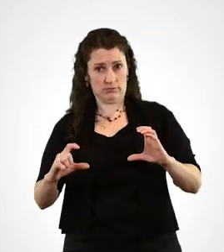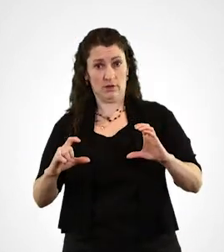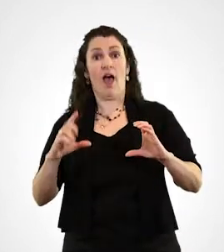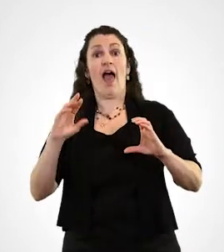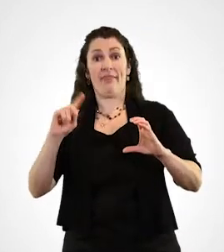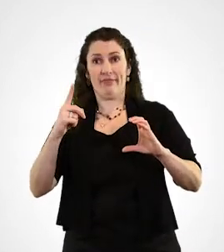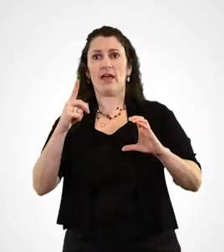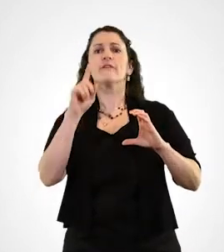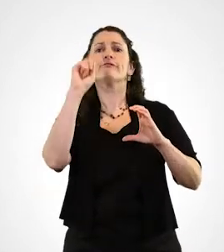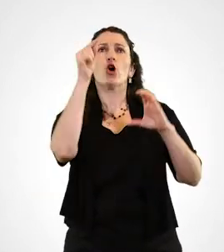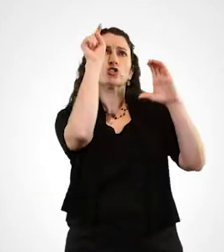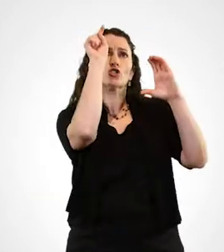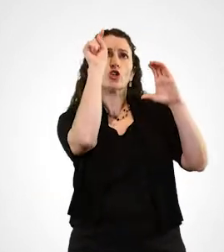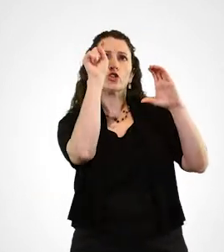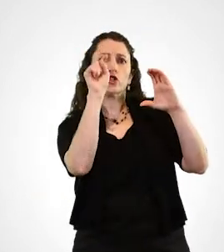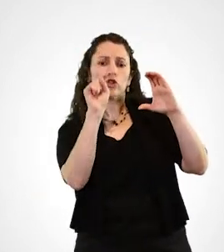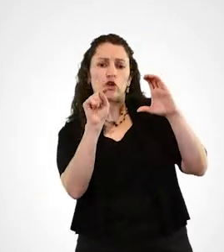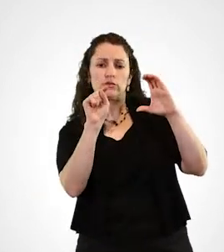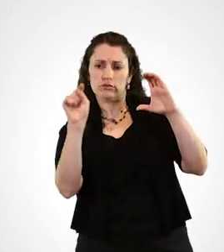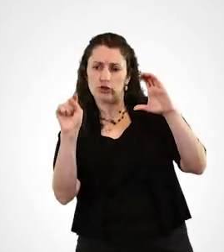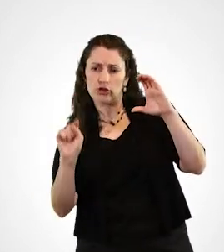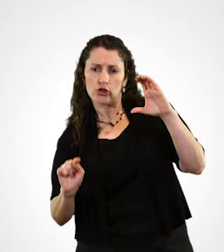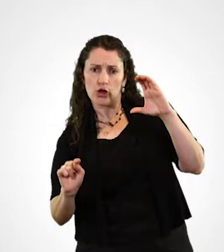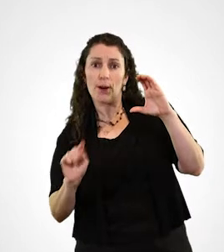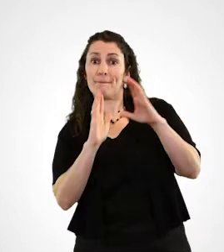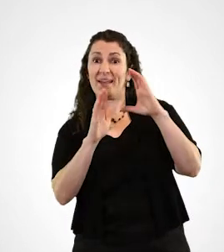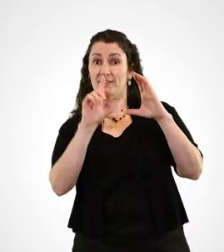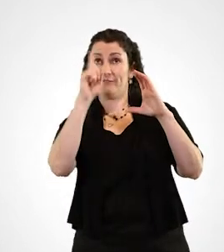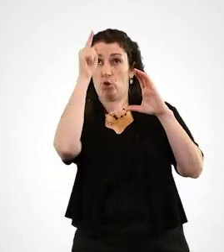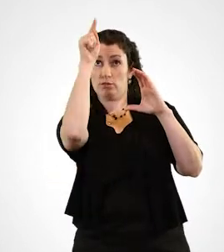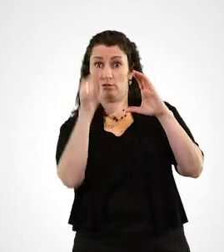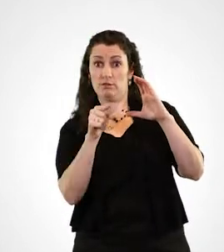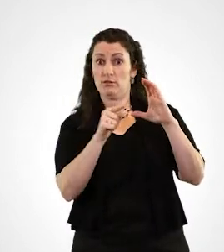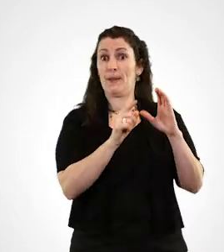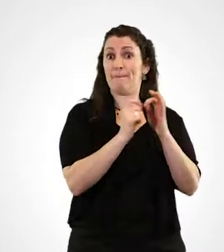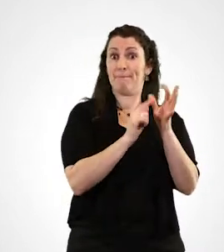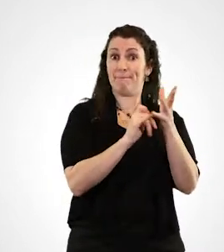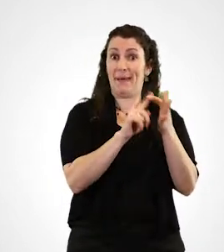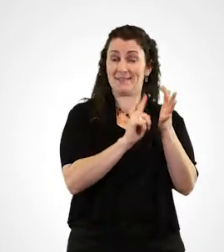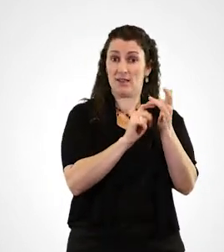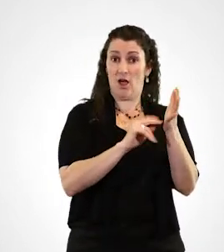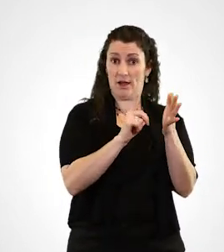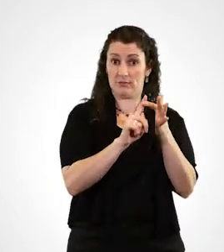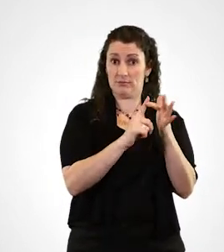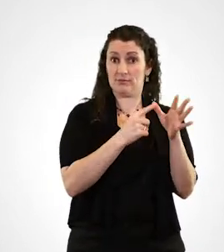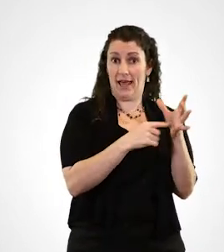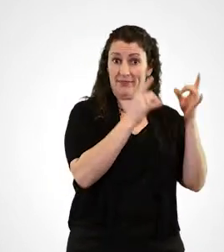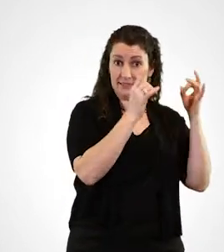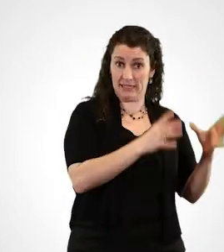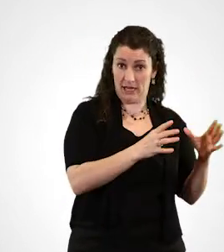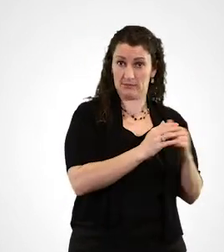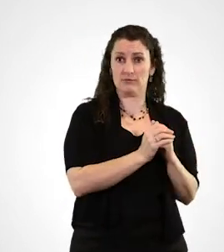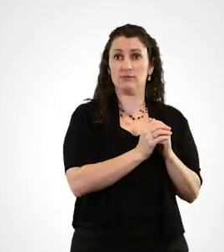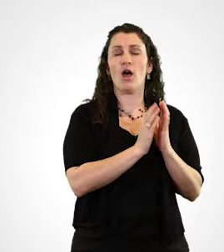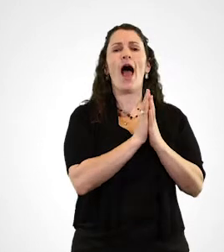the baseline for each child. And you could see how the baseline and the intervention is staggered. So you have 3